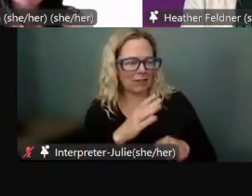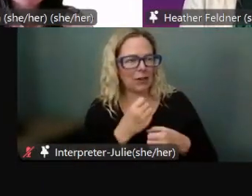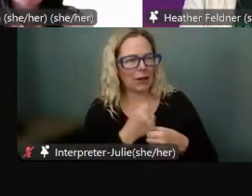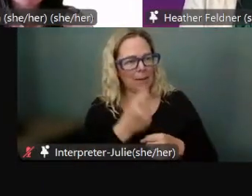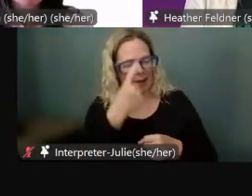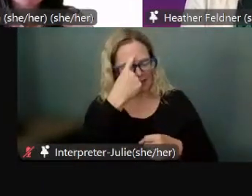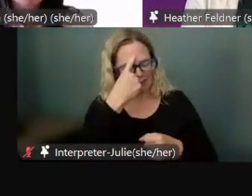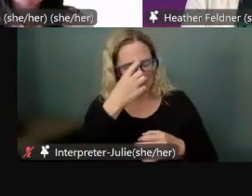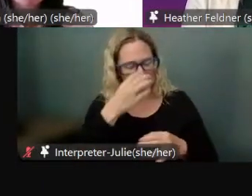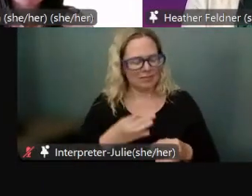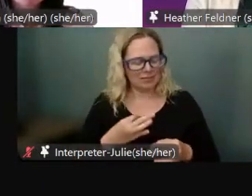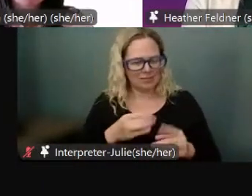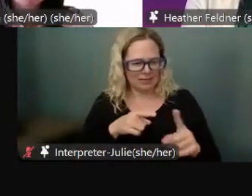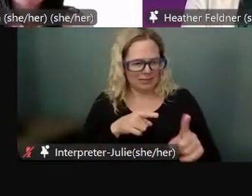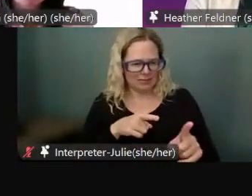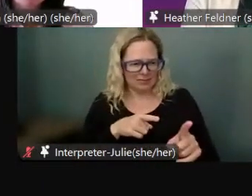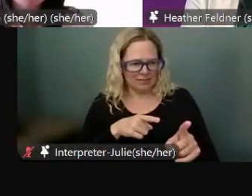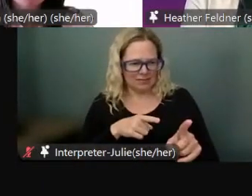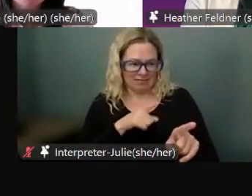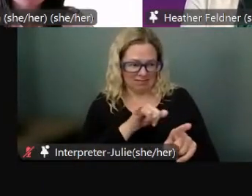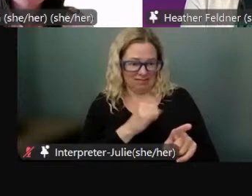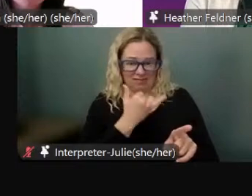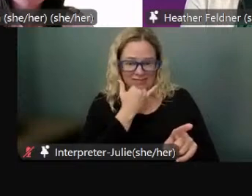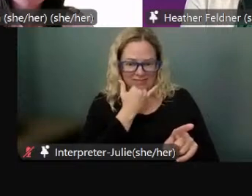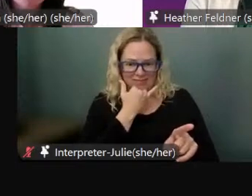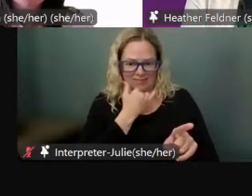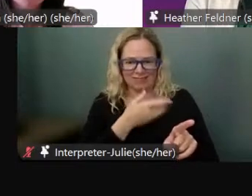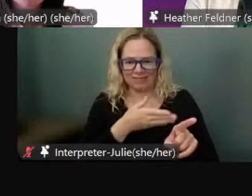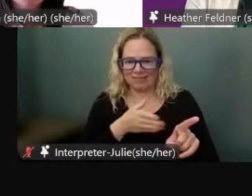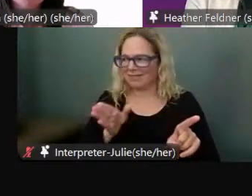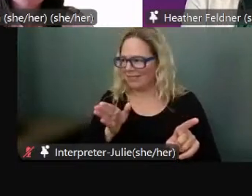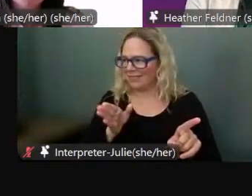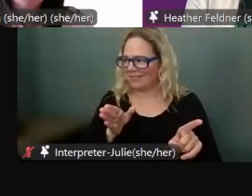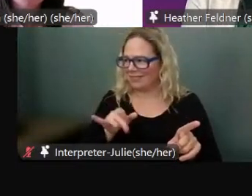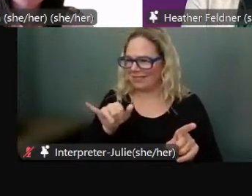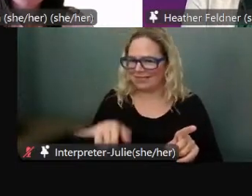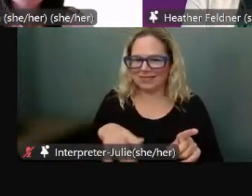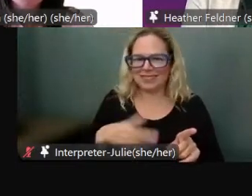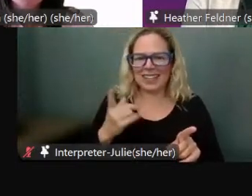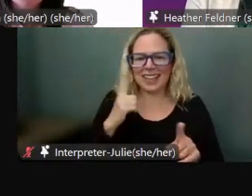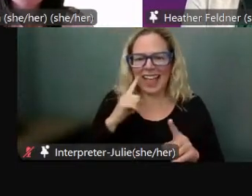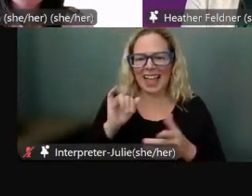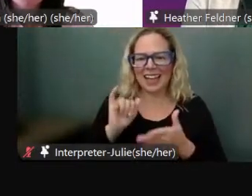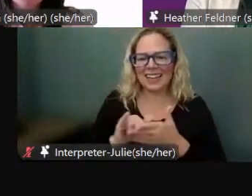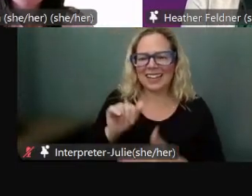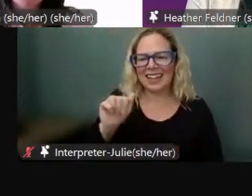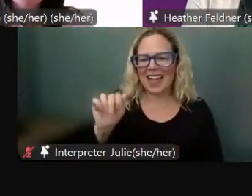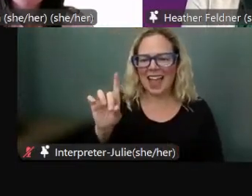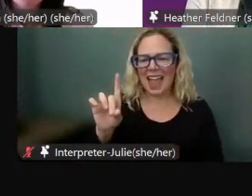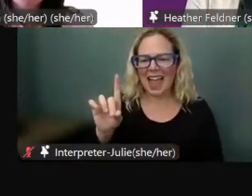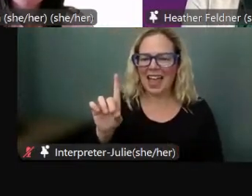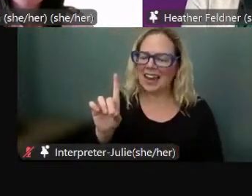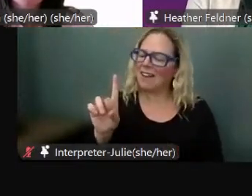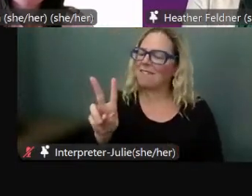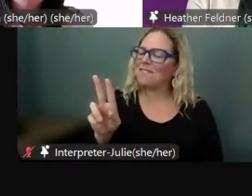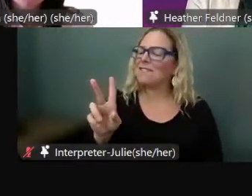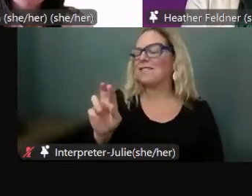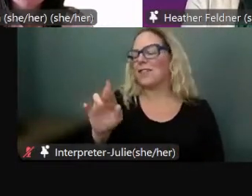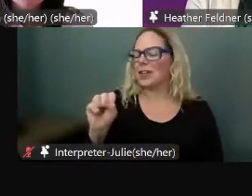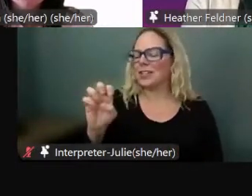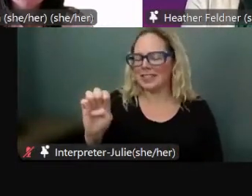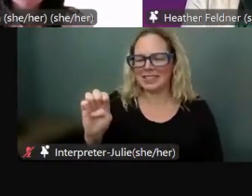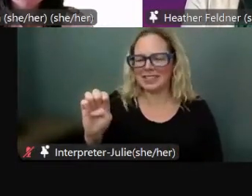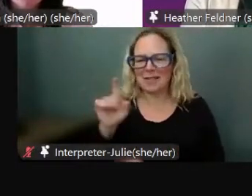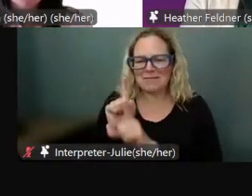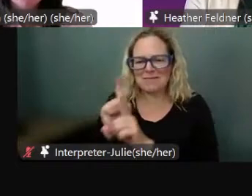opposite. I'm just announcing now that I am stealing your concept of adverse mentoring, and we will be incorporating that